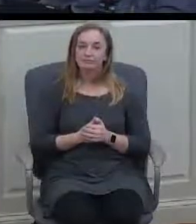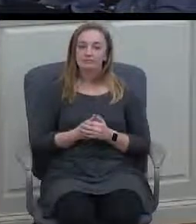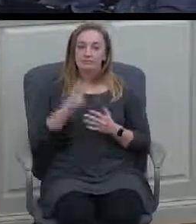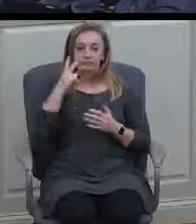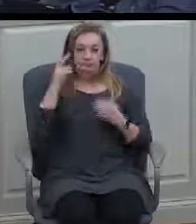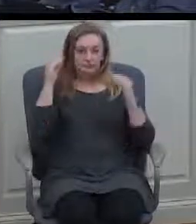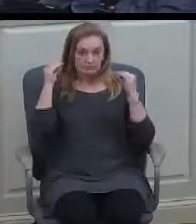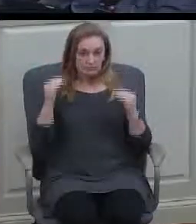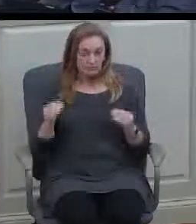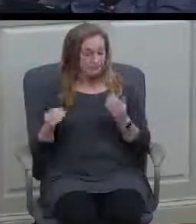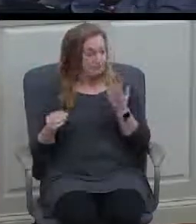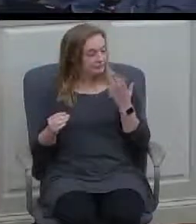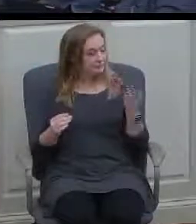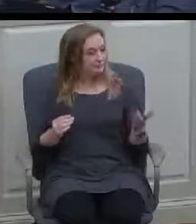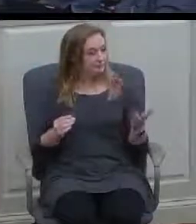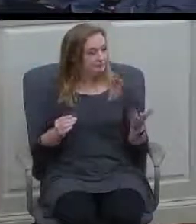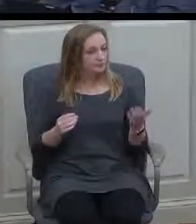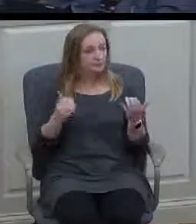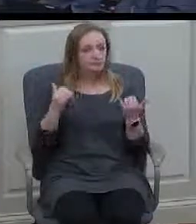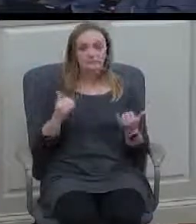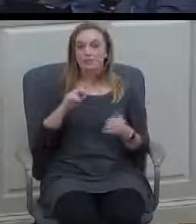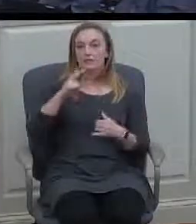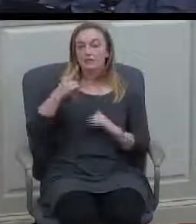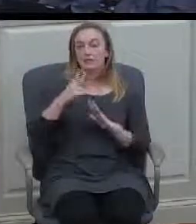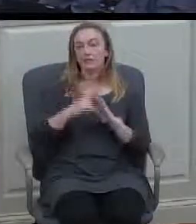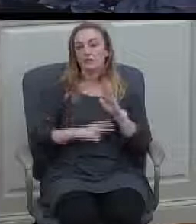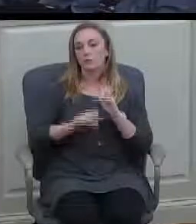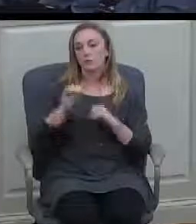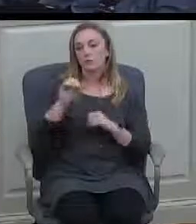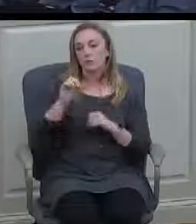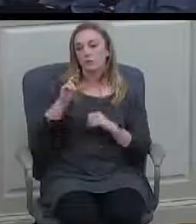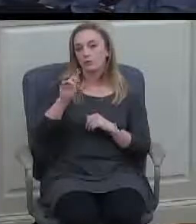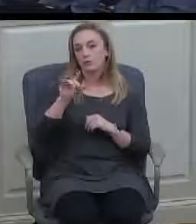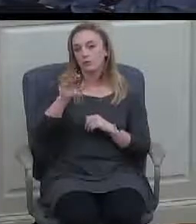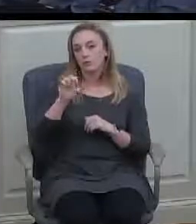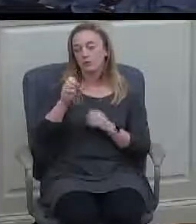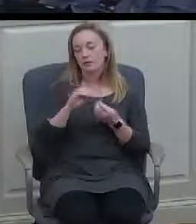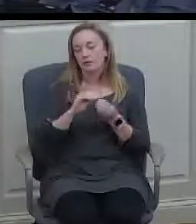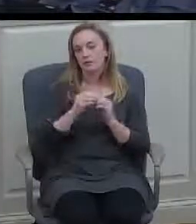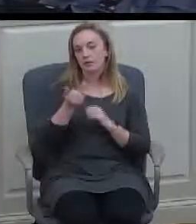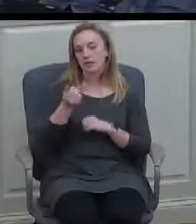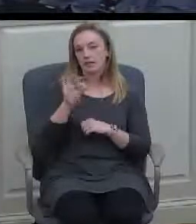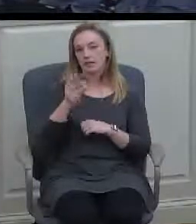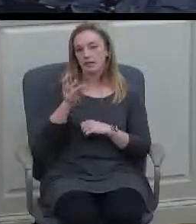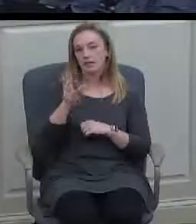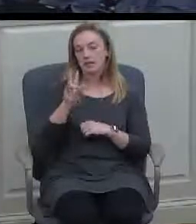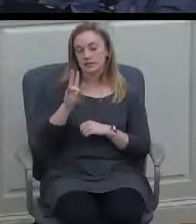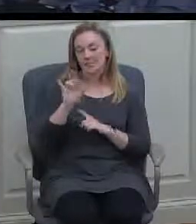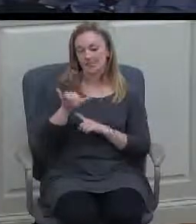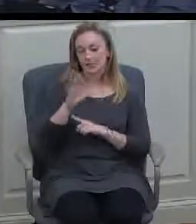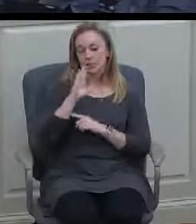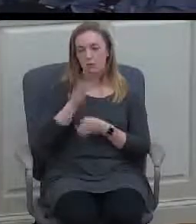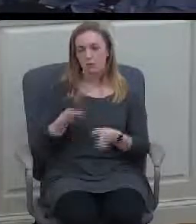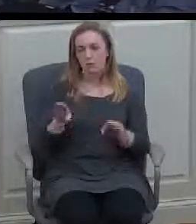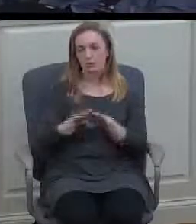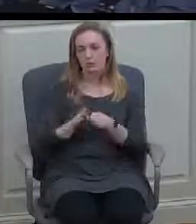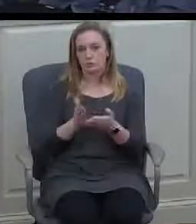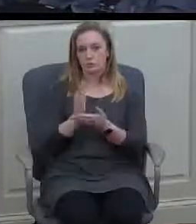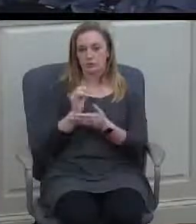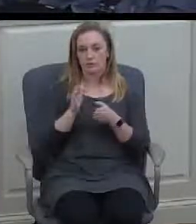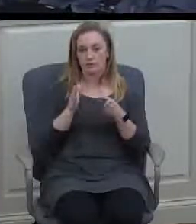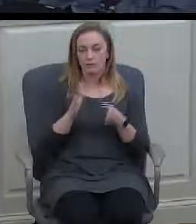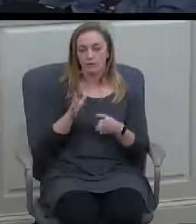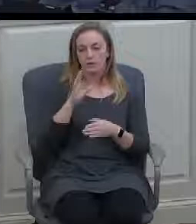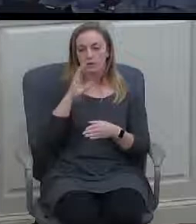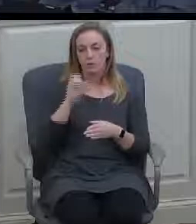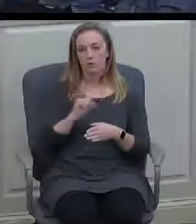Seeing none, Madam Clerk? This is the second reading of ordinance number 1967, an ordinance closing right-of-way of Old Fackler Street,